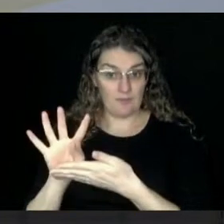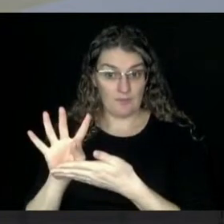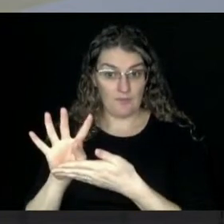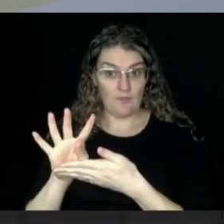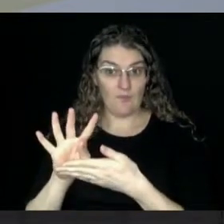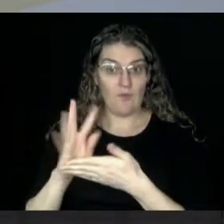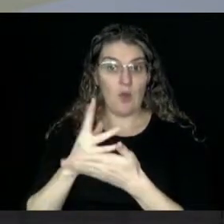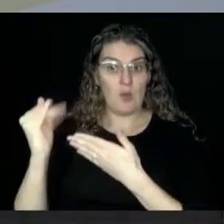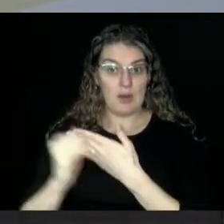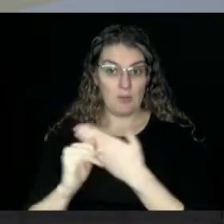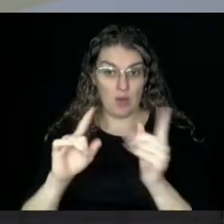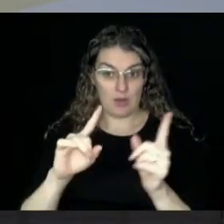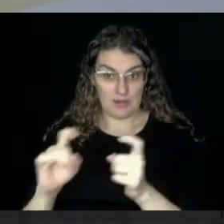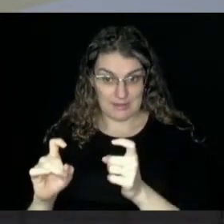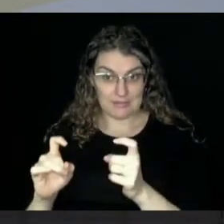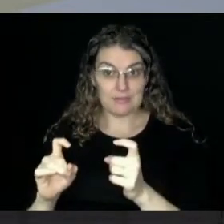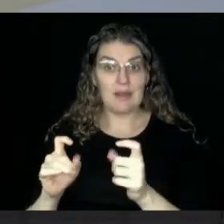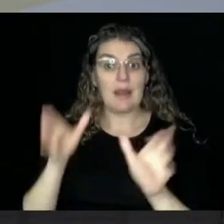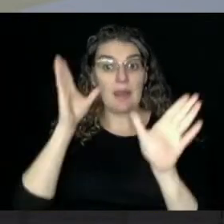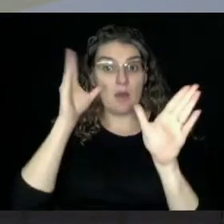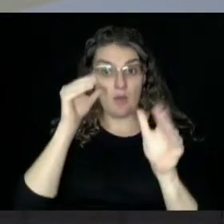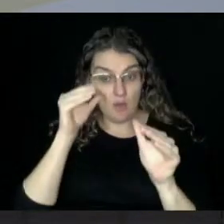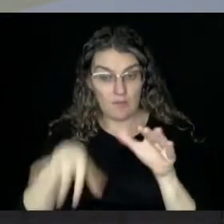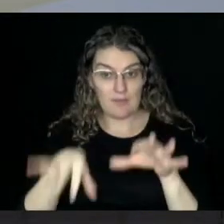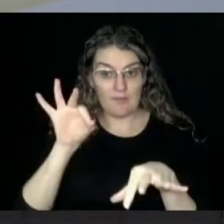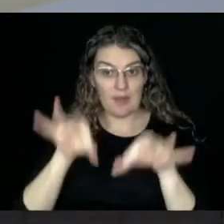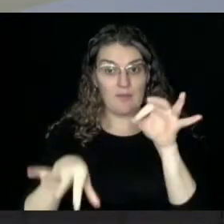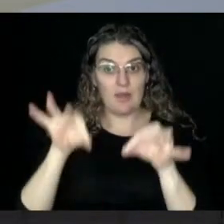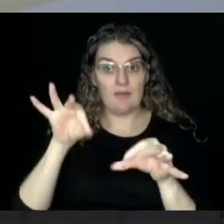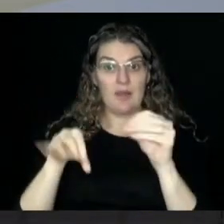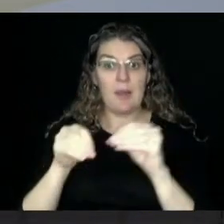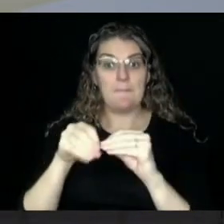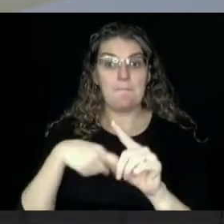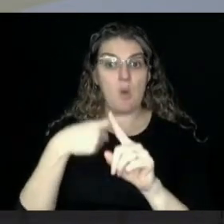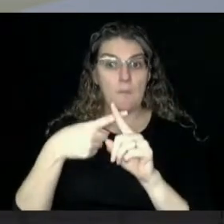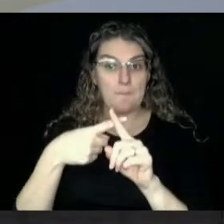goal of earlier detection of positive cases.